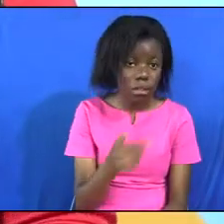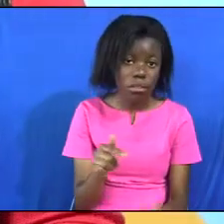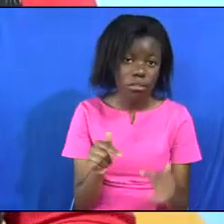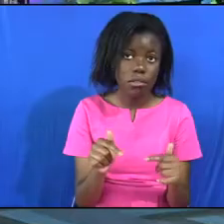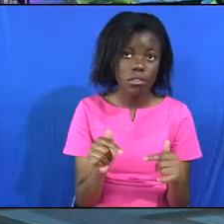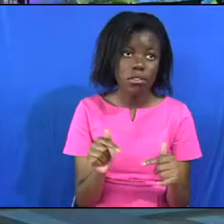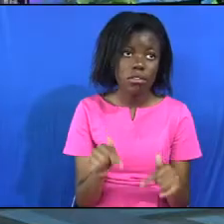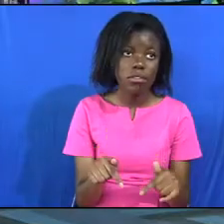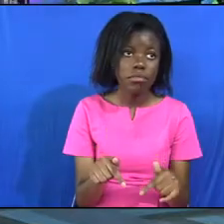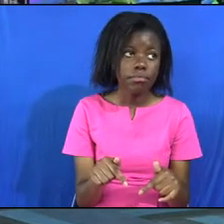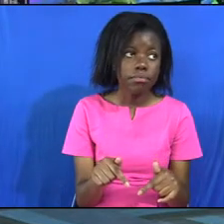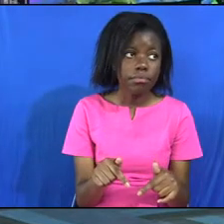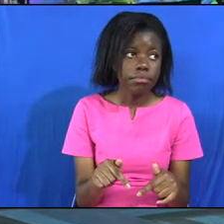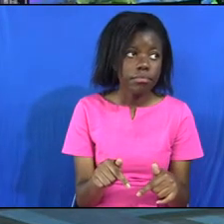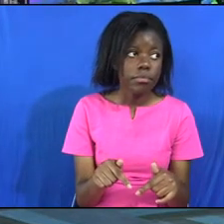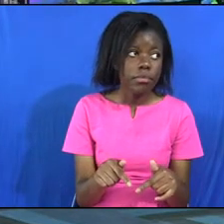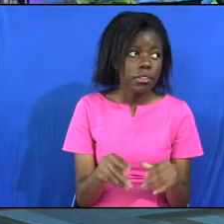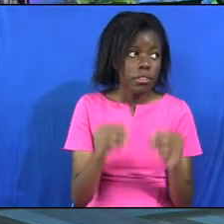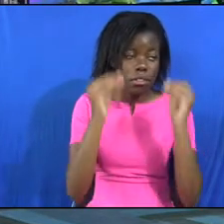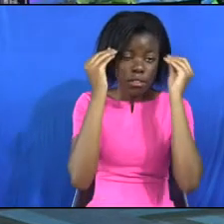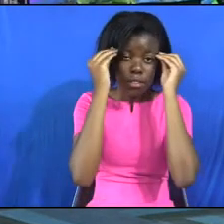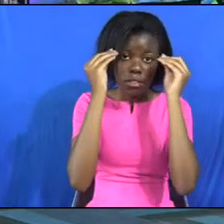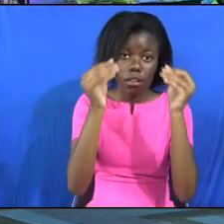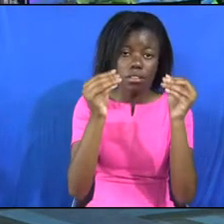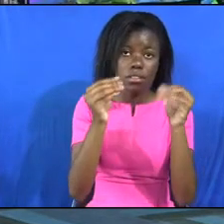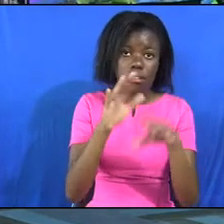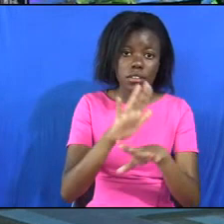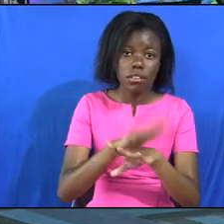Today, the Health Nugget is focusing on